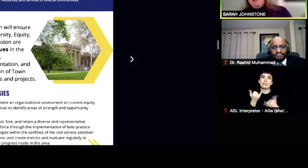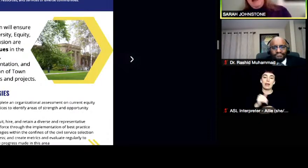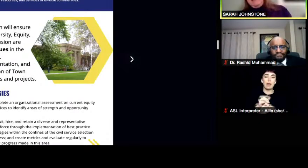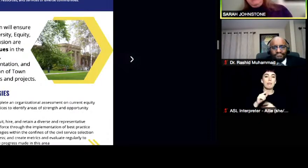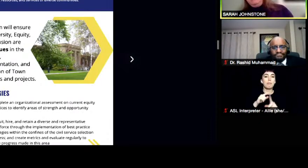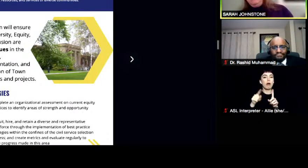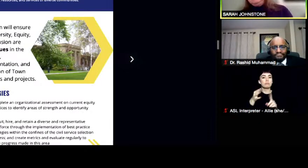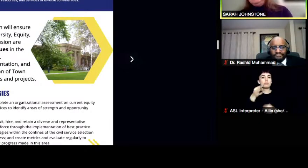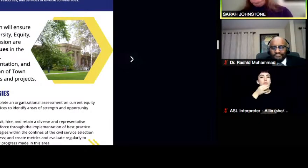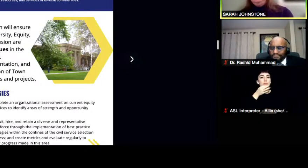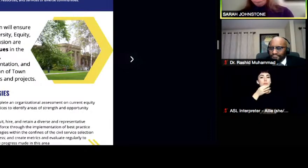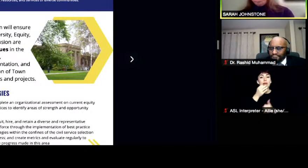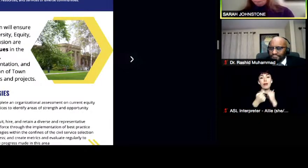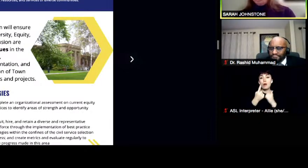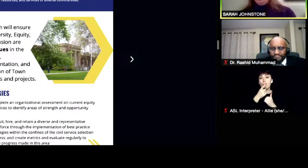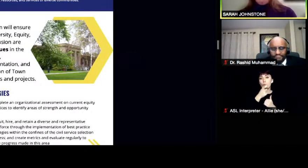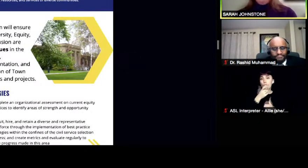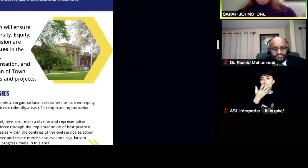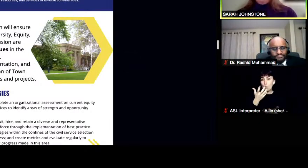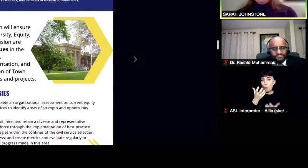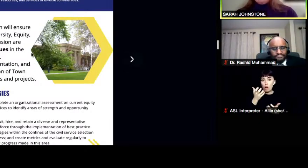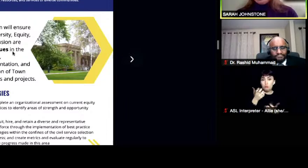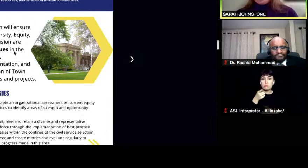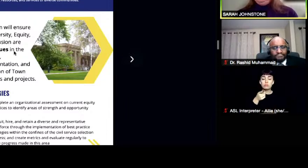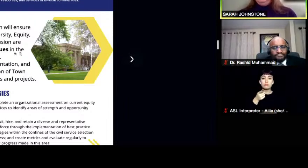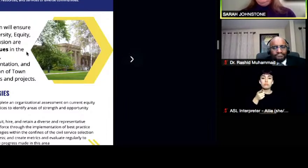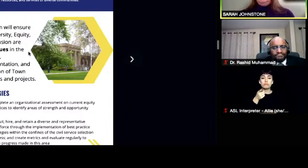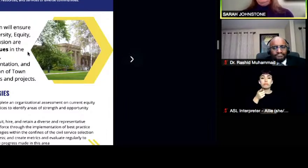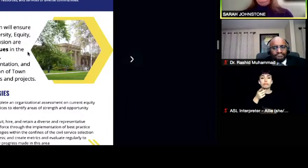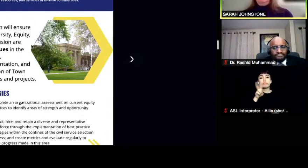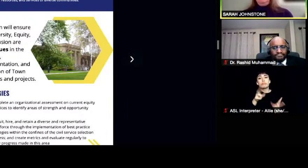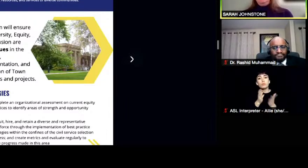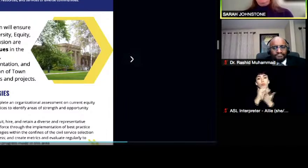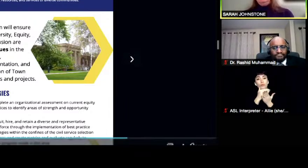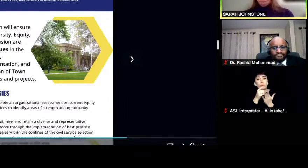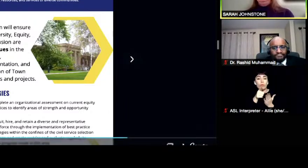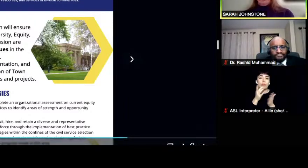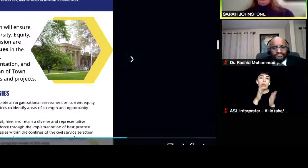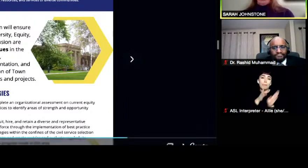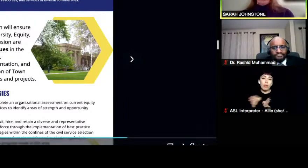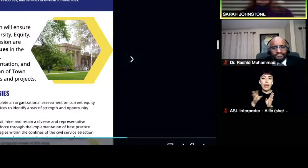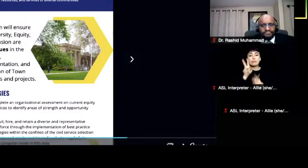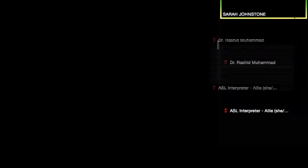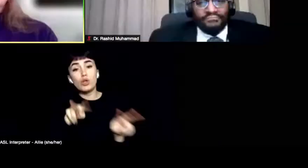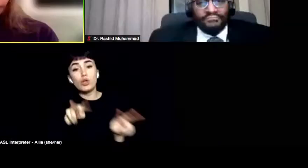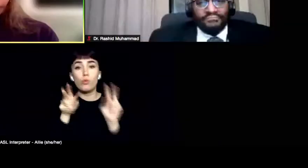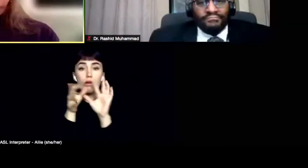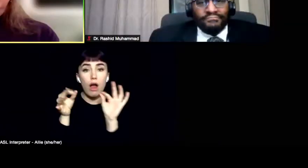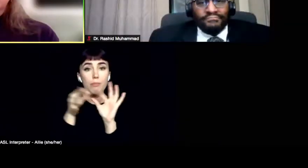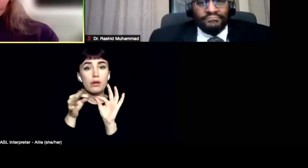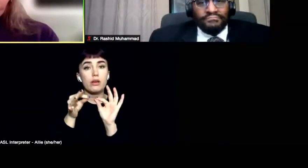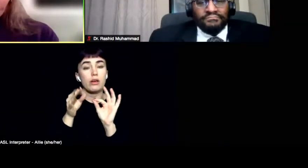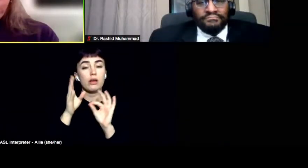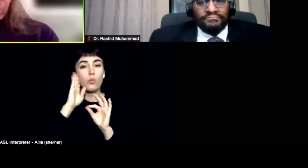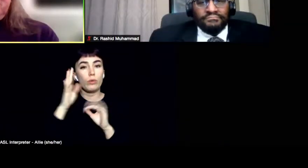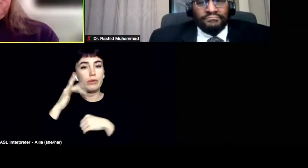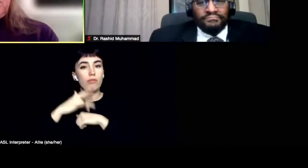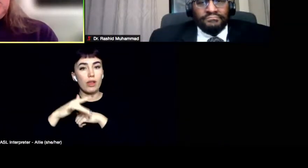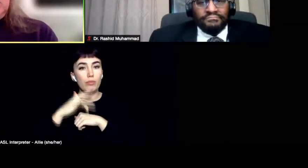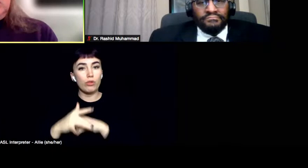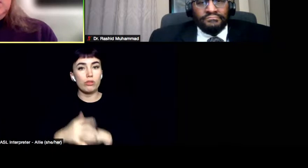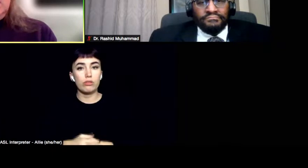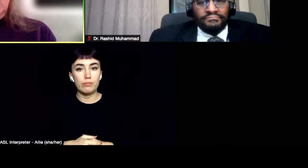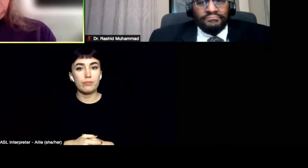shortly. Anyone who wants to review this plan, look through it, comment on it, it will be available.